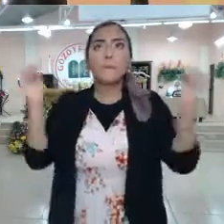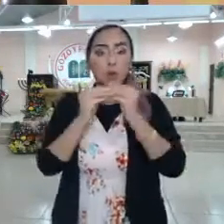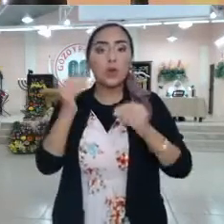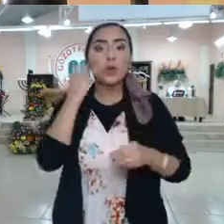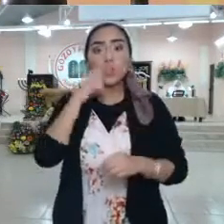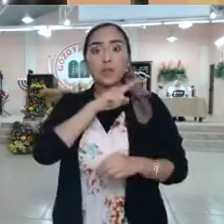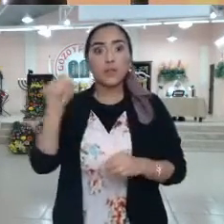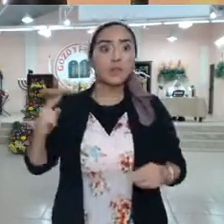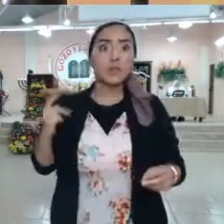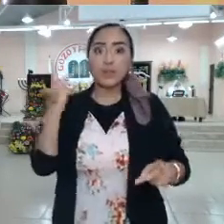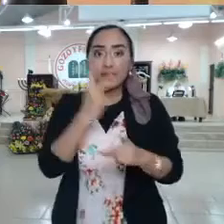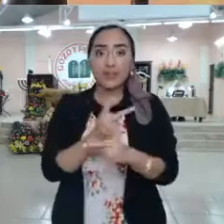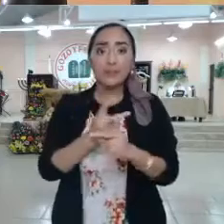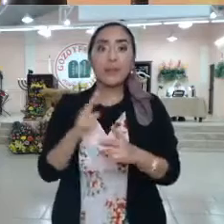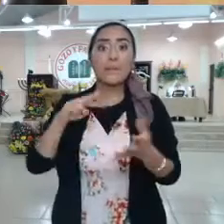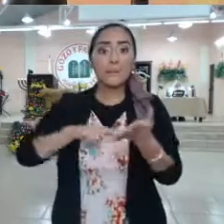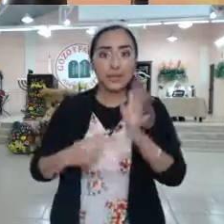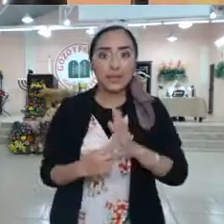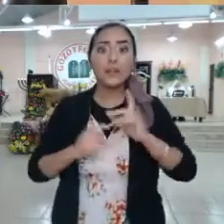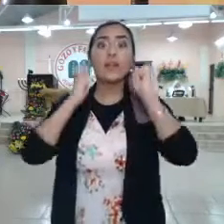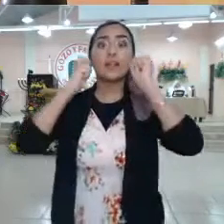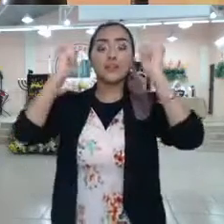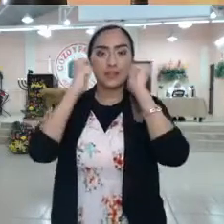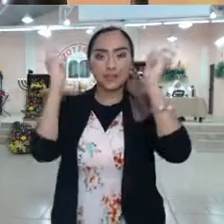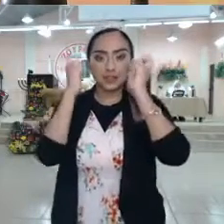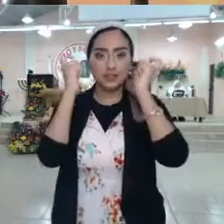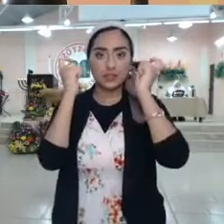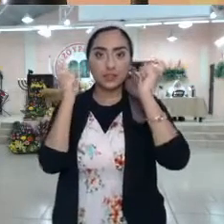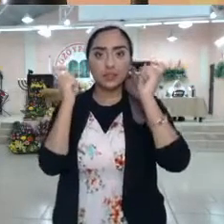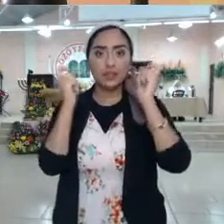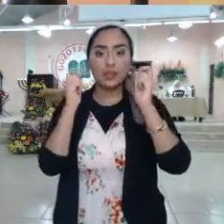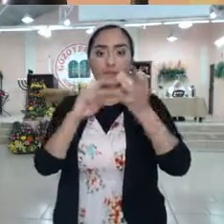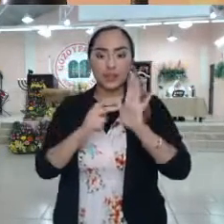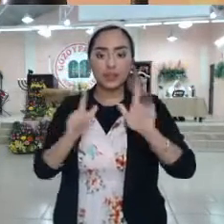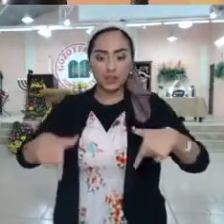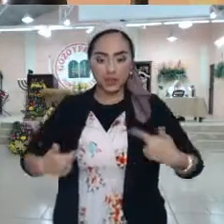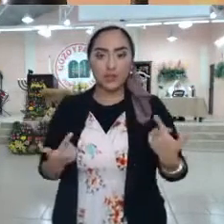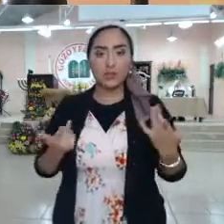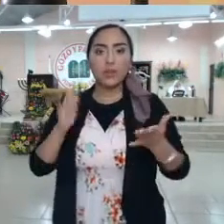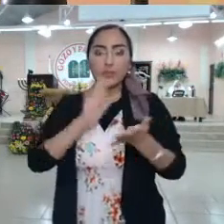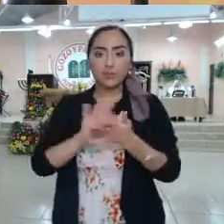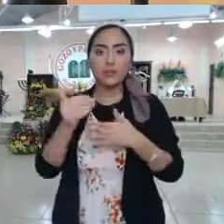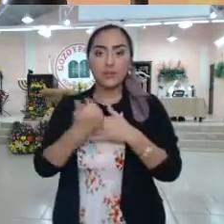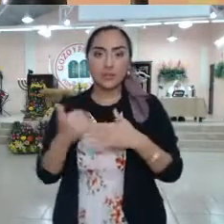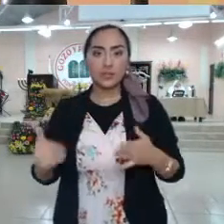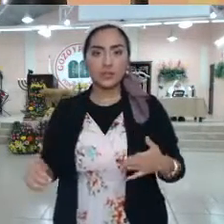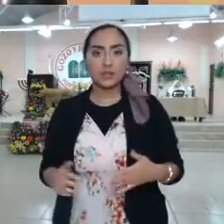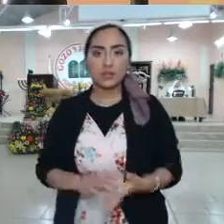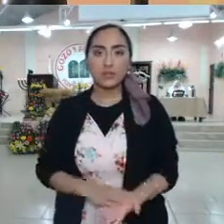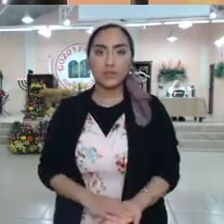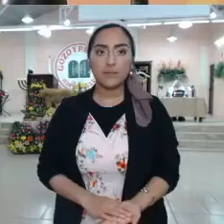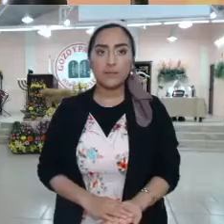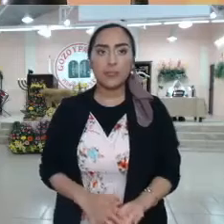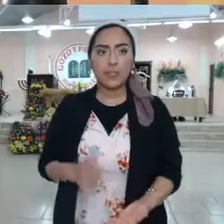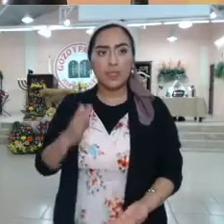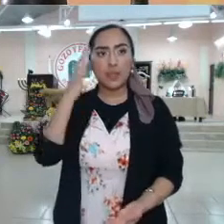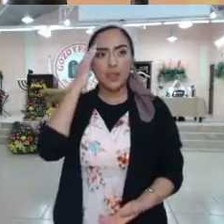and He's going to honor you. If you keep the meaning of the feast, that is to live as unleavened bread.